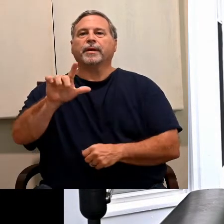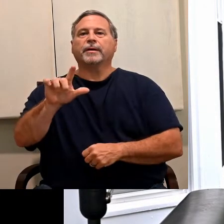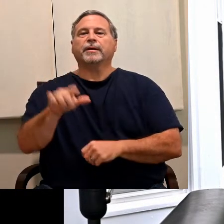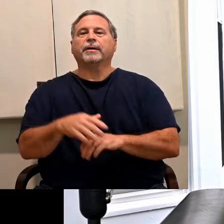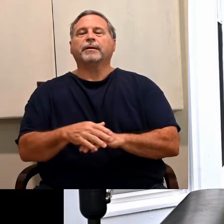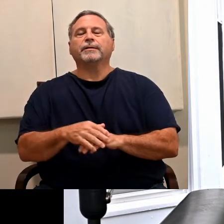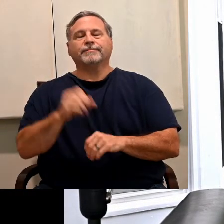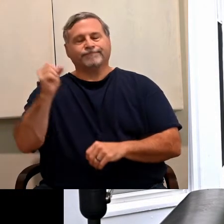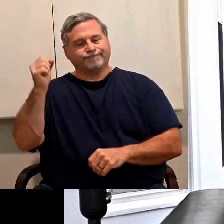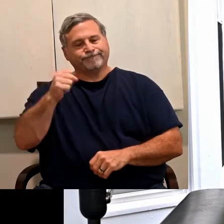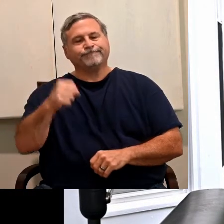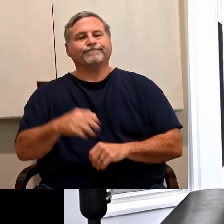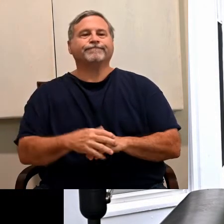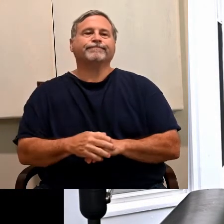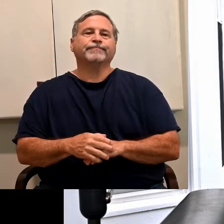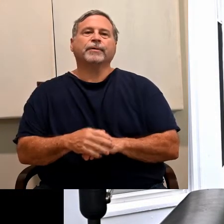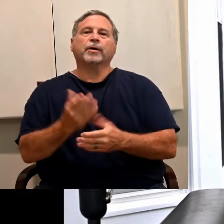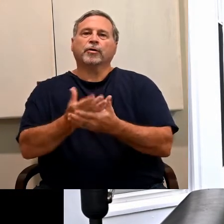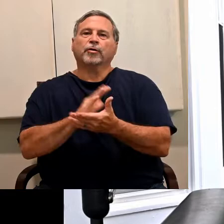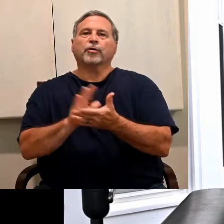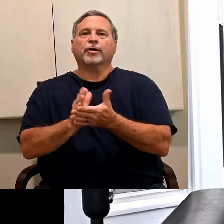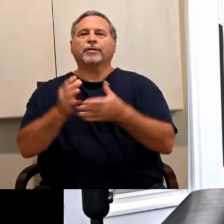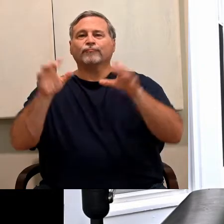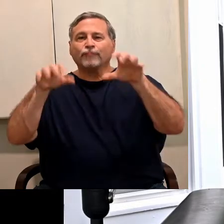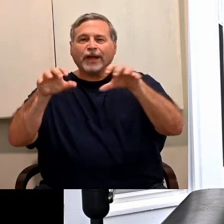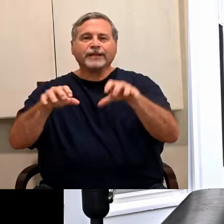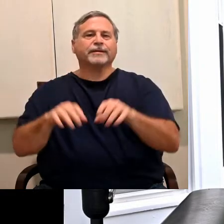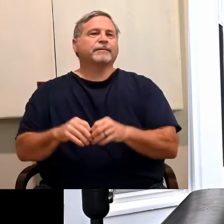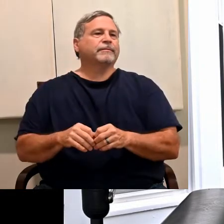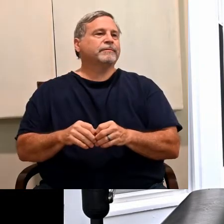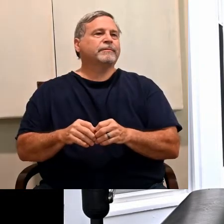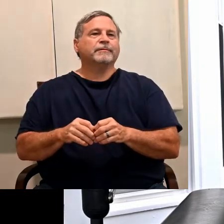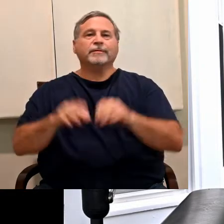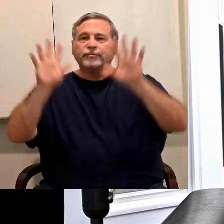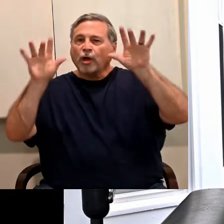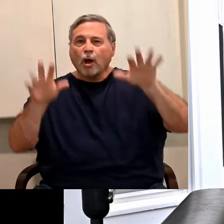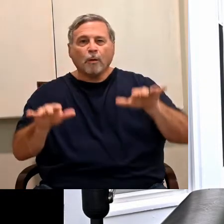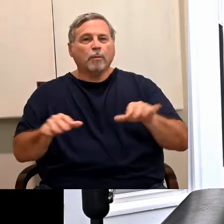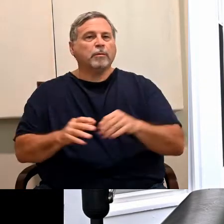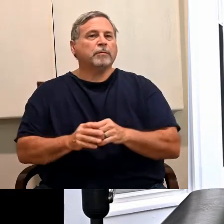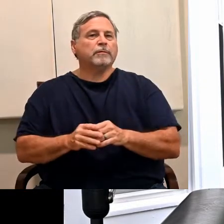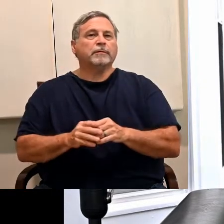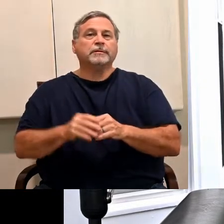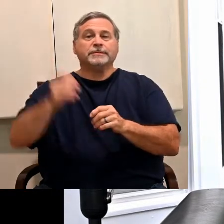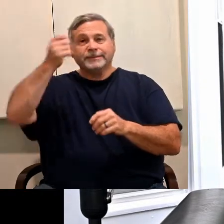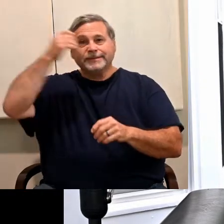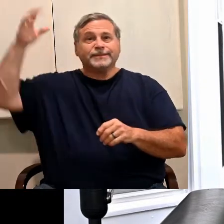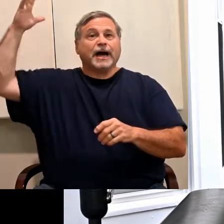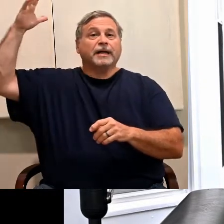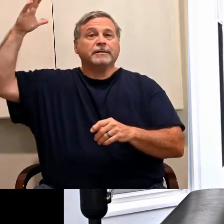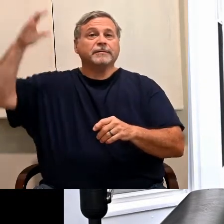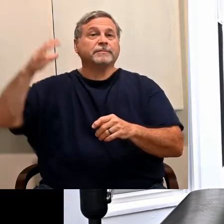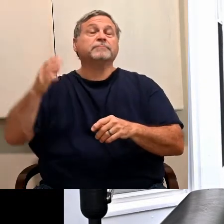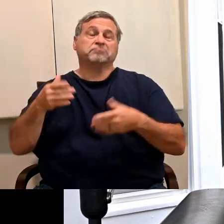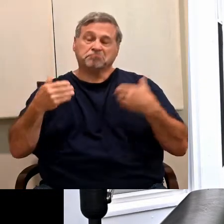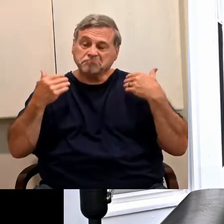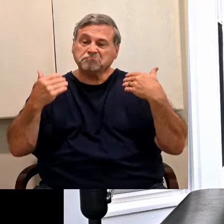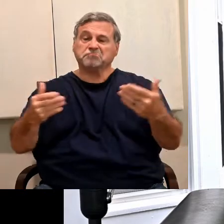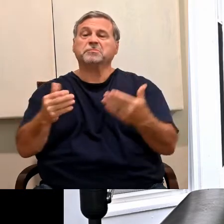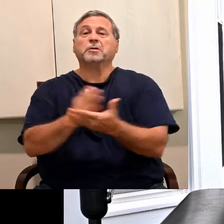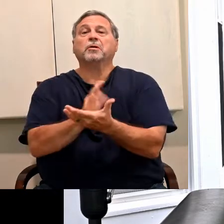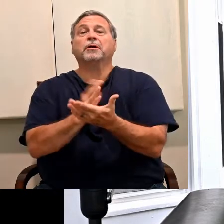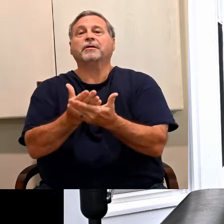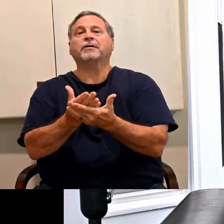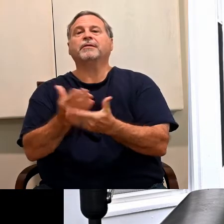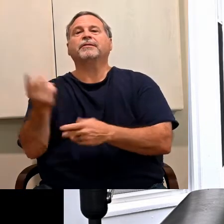Welcome back to Cooking with Bill. Yep, cook in the rain, cook in the snow, cook in the sunshine. We're